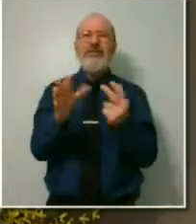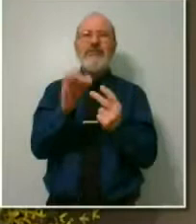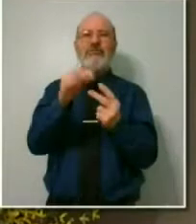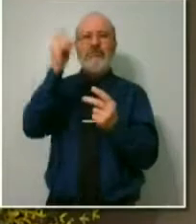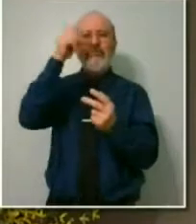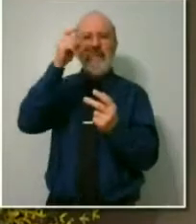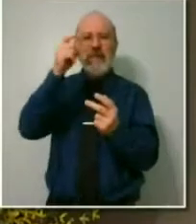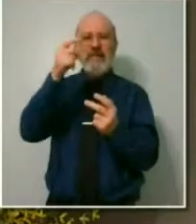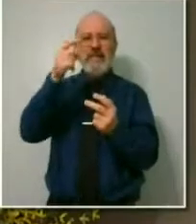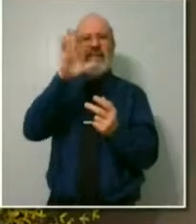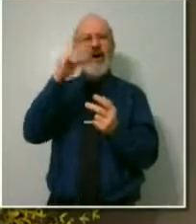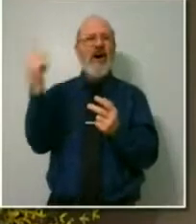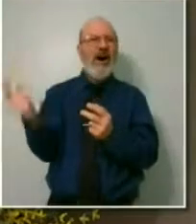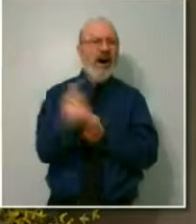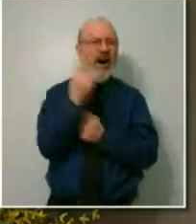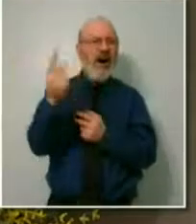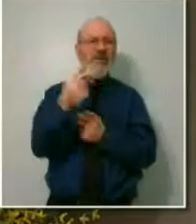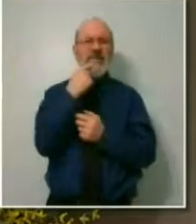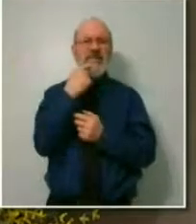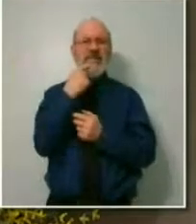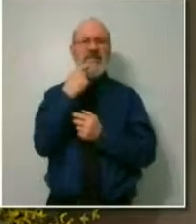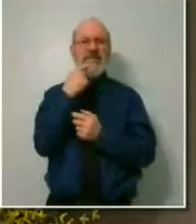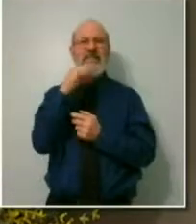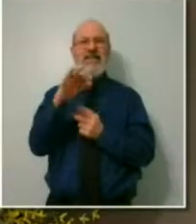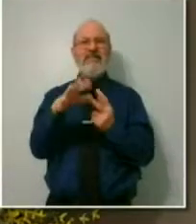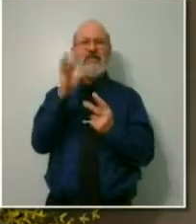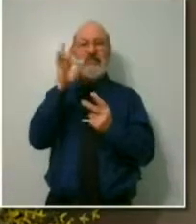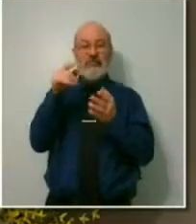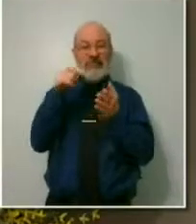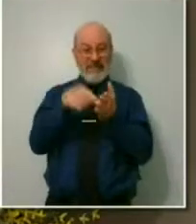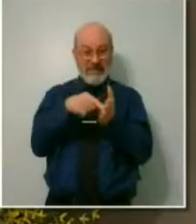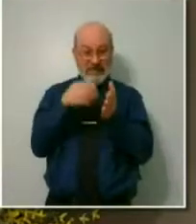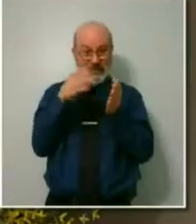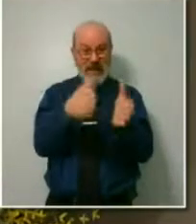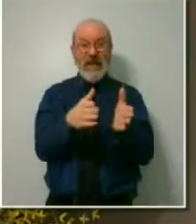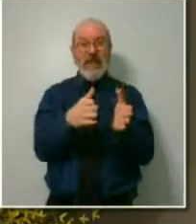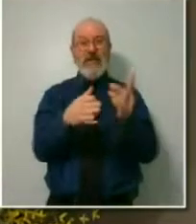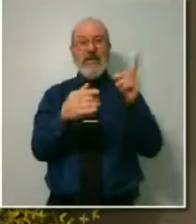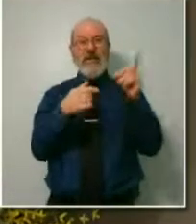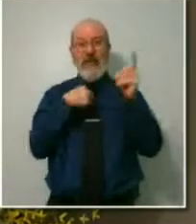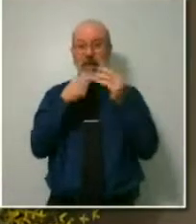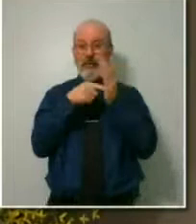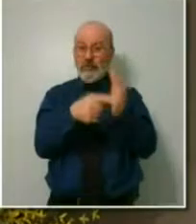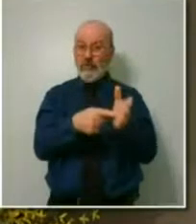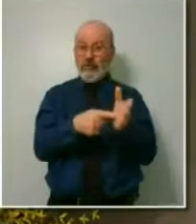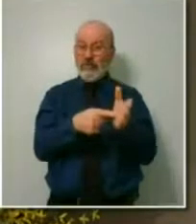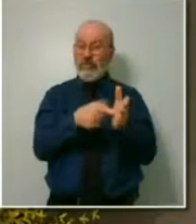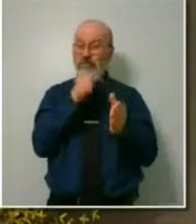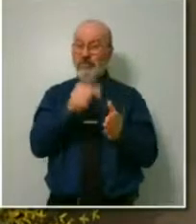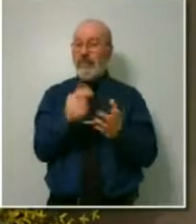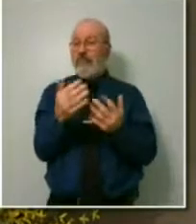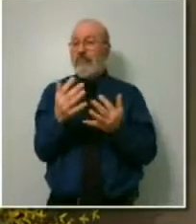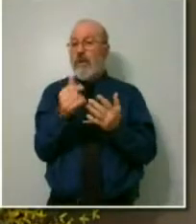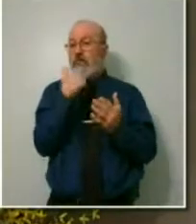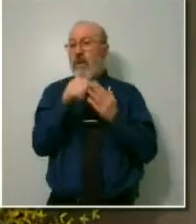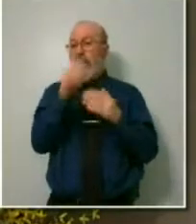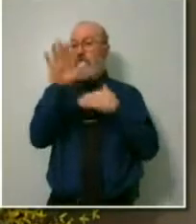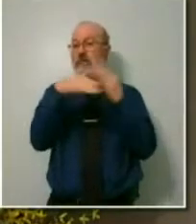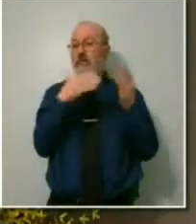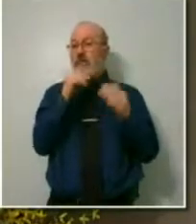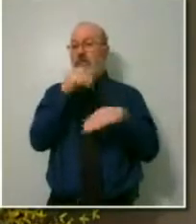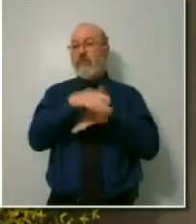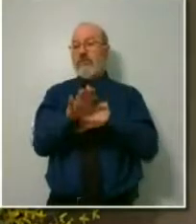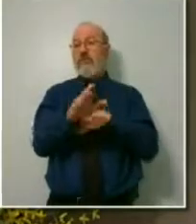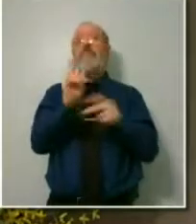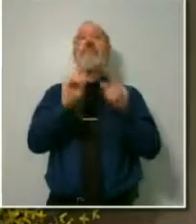God always says, if you choose this way, I'm going to show you the way. You don't have to wait for a letter from heaven. You don't have to send somebody over the sea to